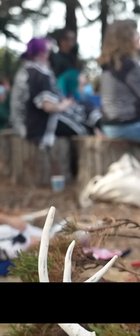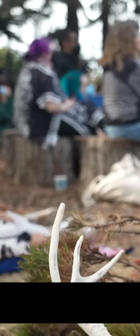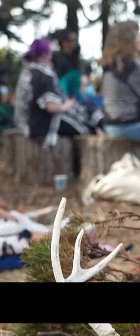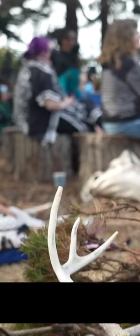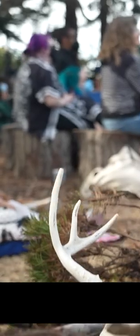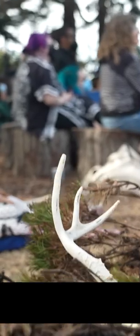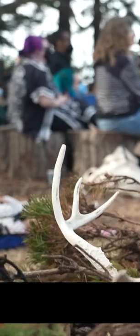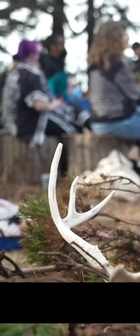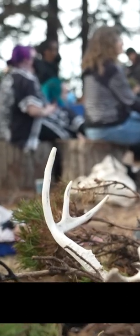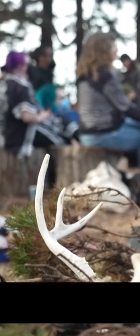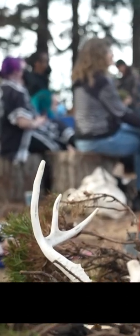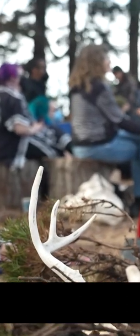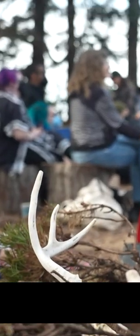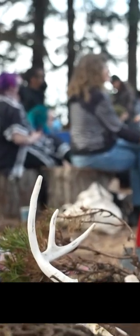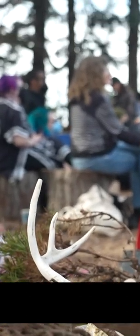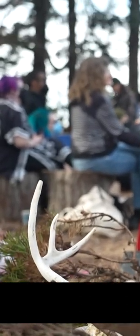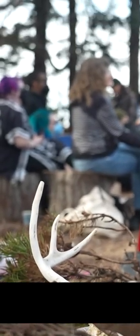Lives.